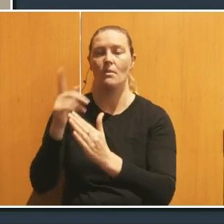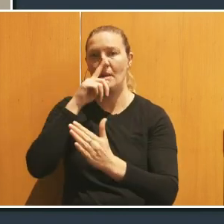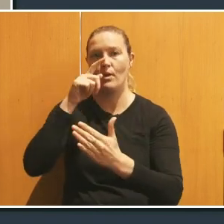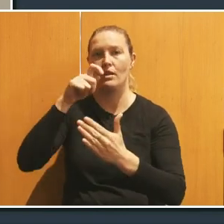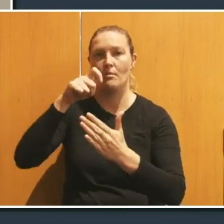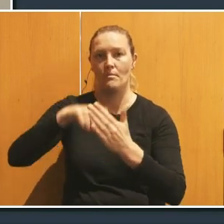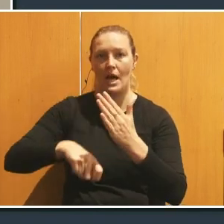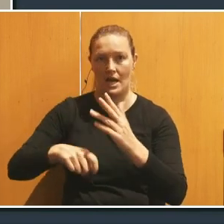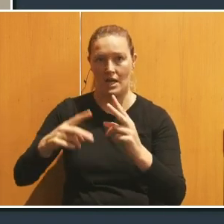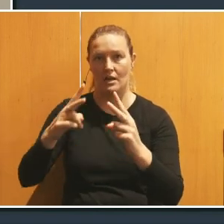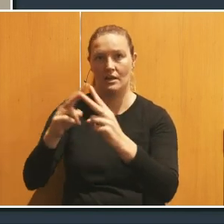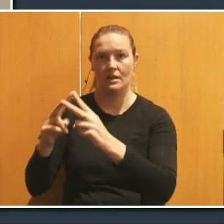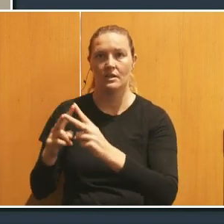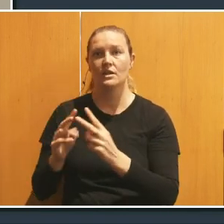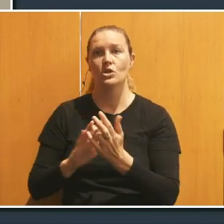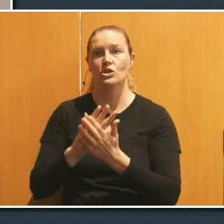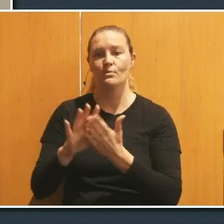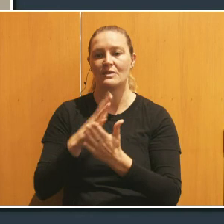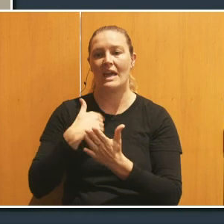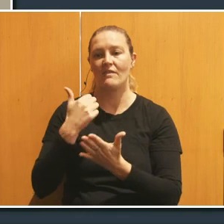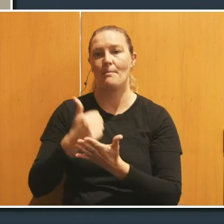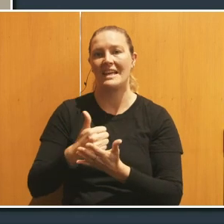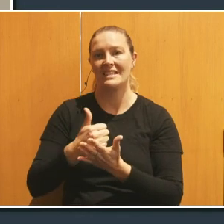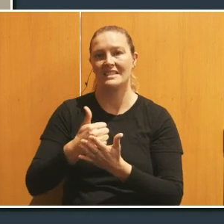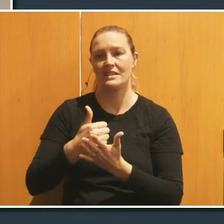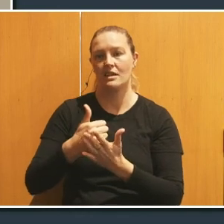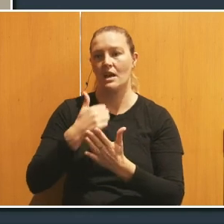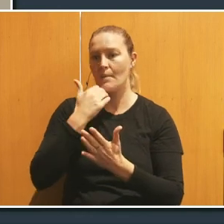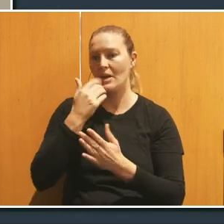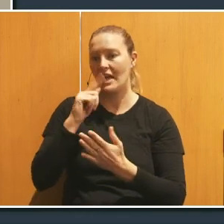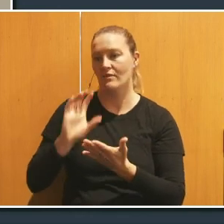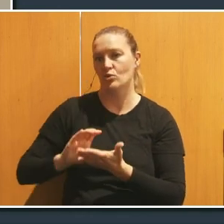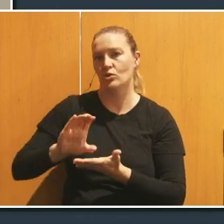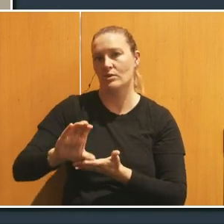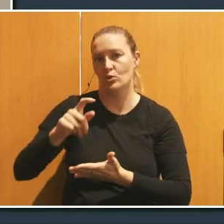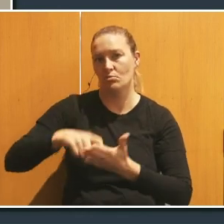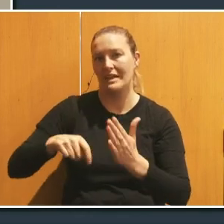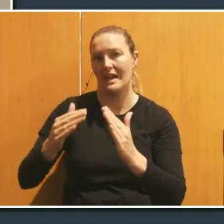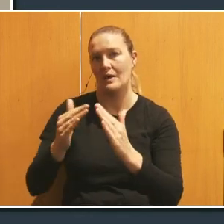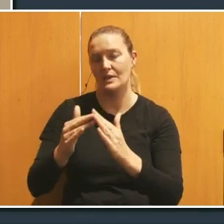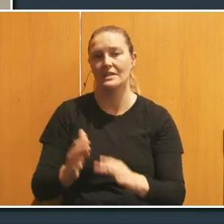that necessitates a base capital amount that they have to contribute. Thank you.